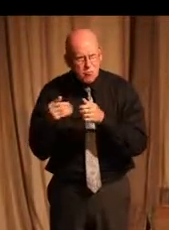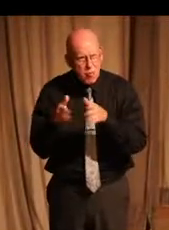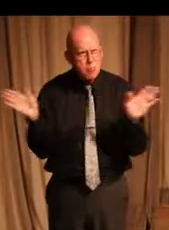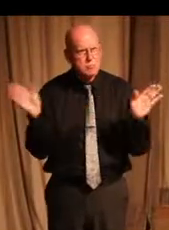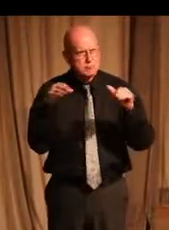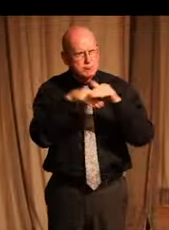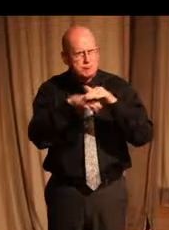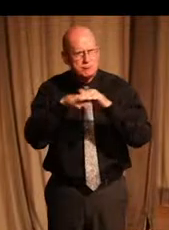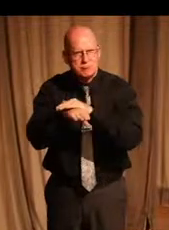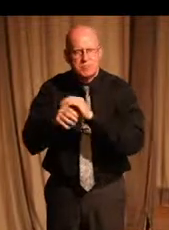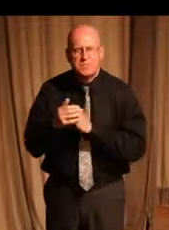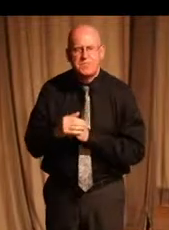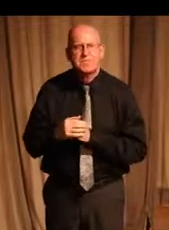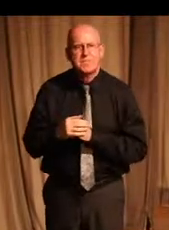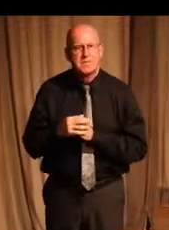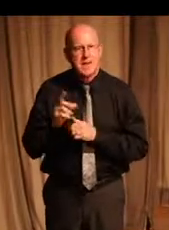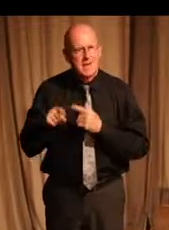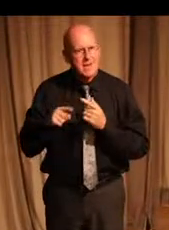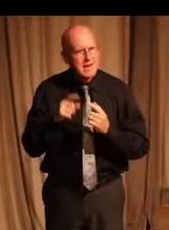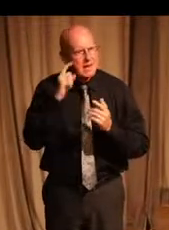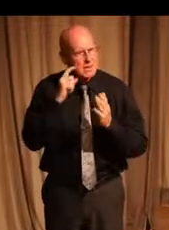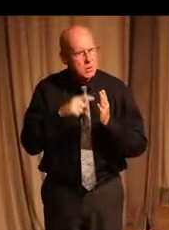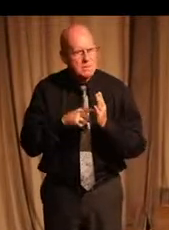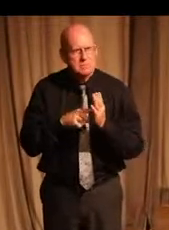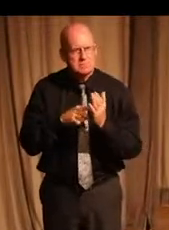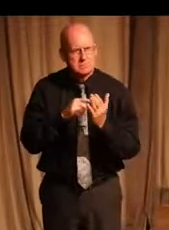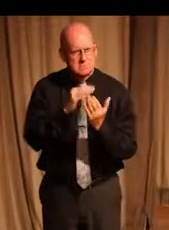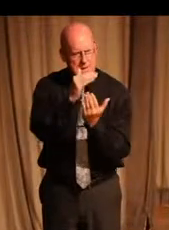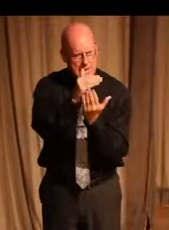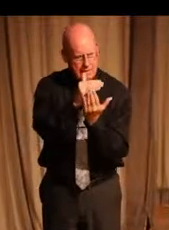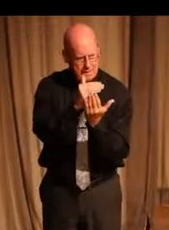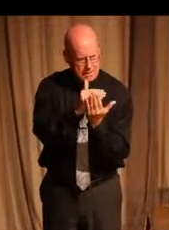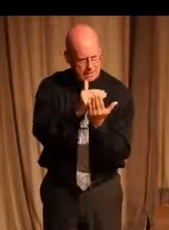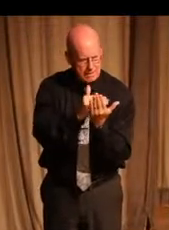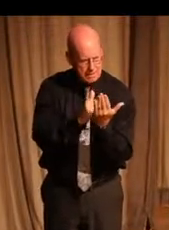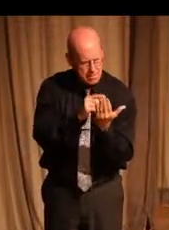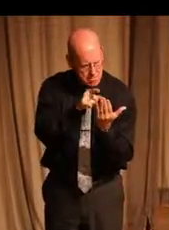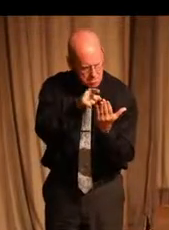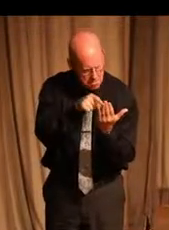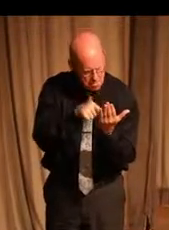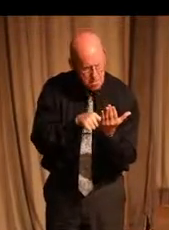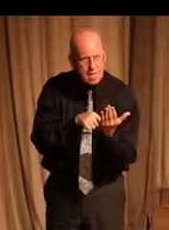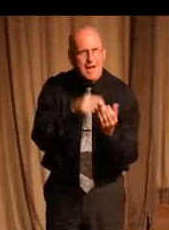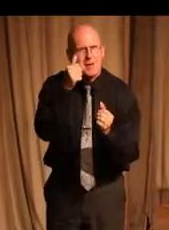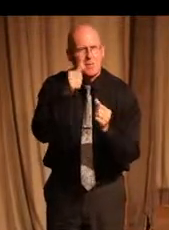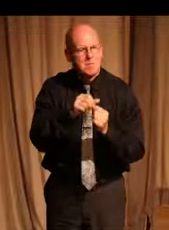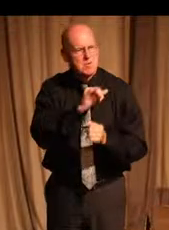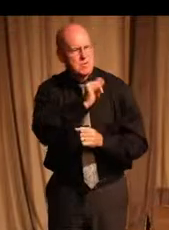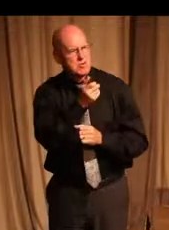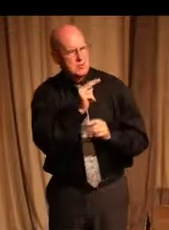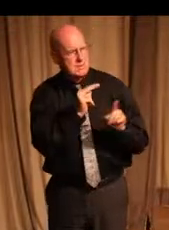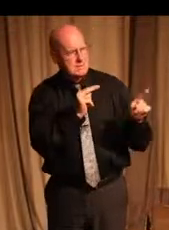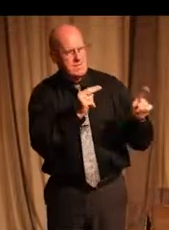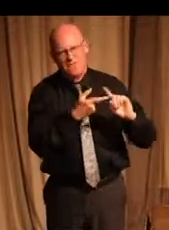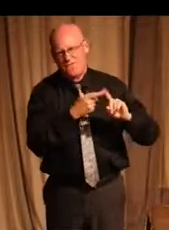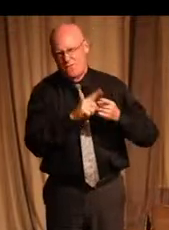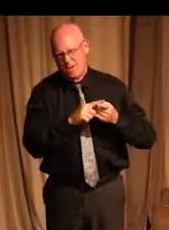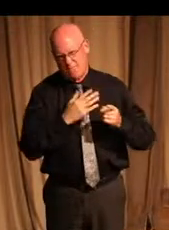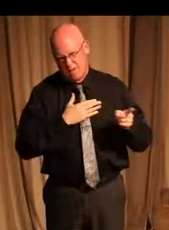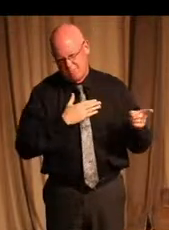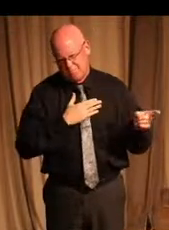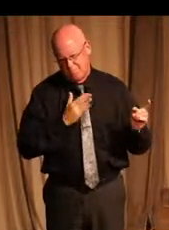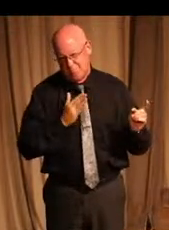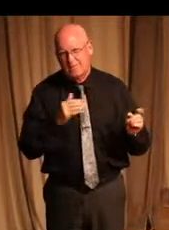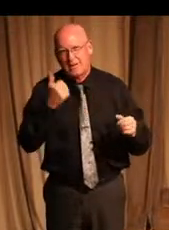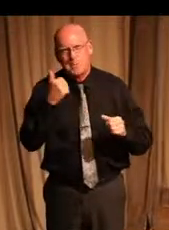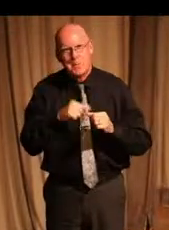what? And then I started going down the list, and I was like, oh my gosh. And I remember, Jason is a Facebook friend of mine, I remember,